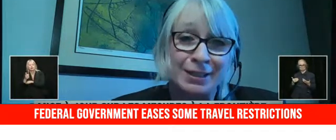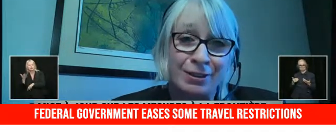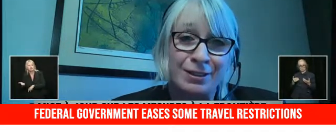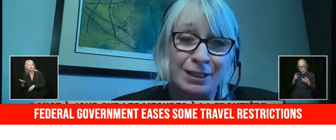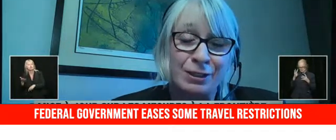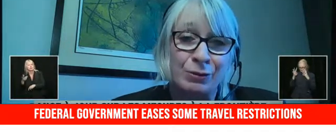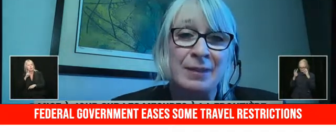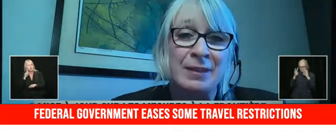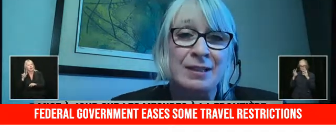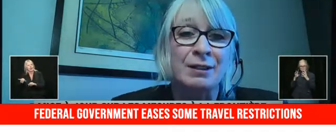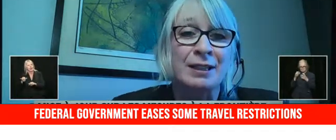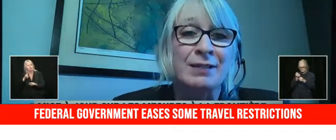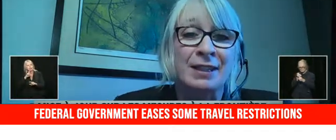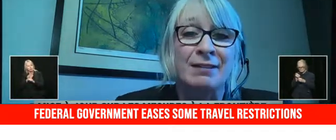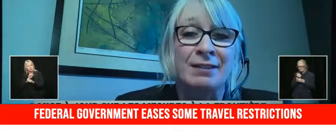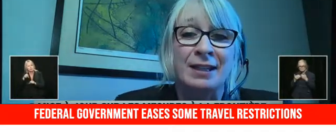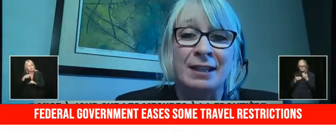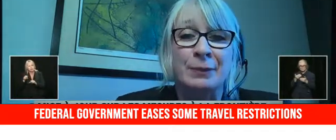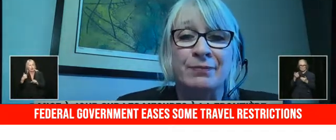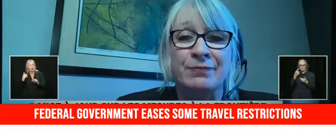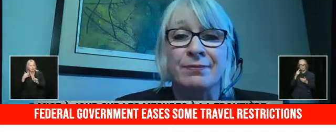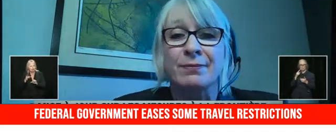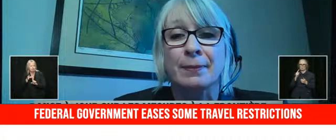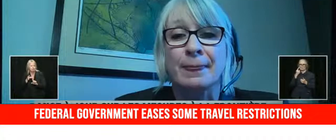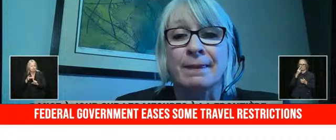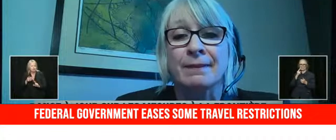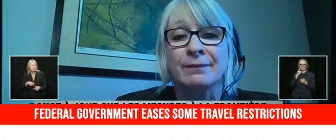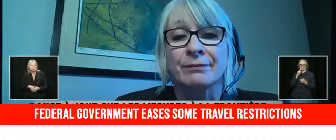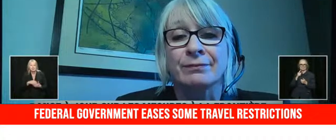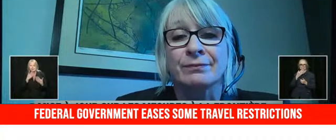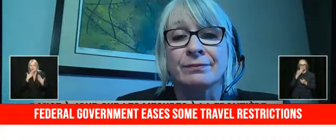a diagnostic tool. So I'll leave it there. Thank you.